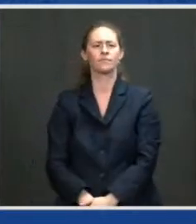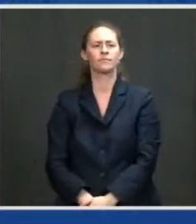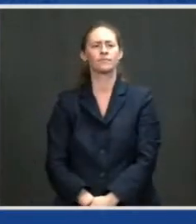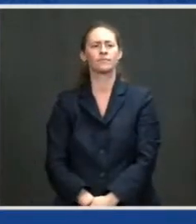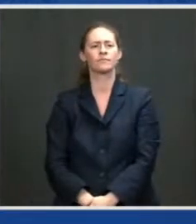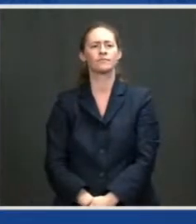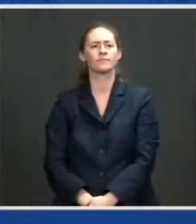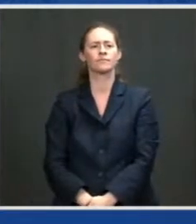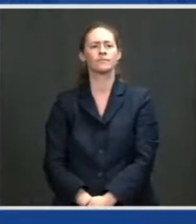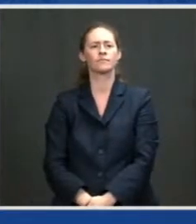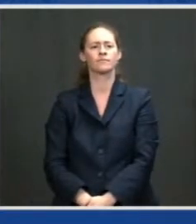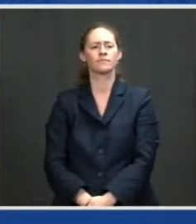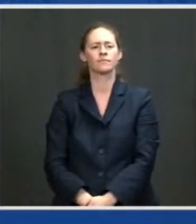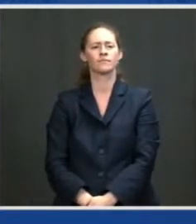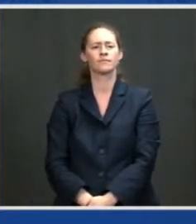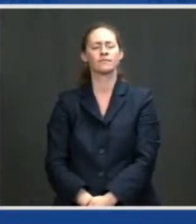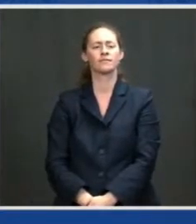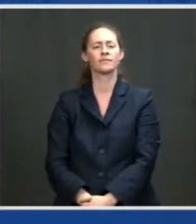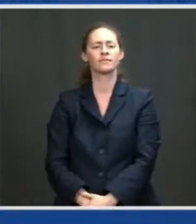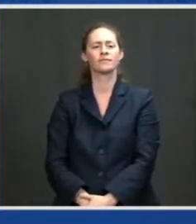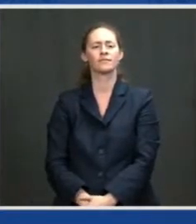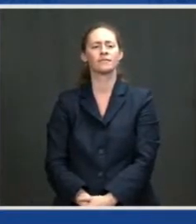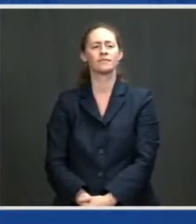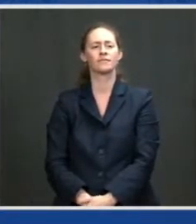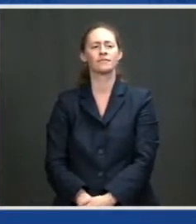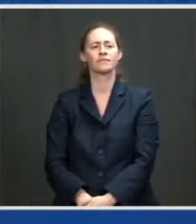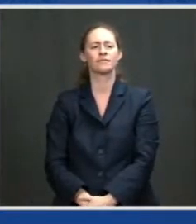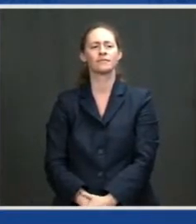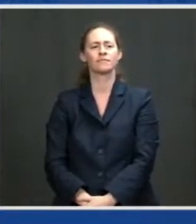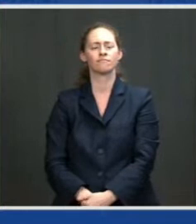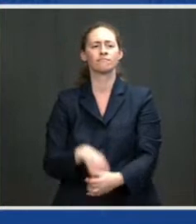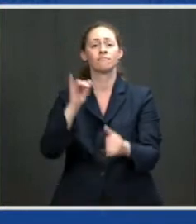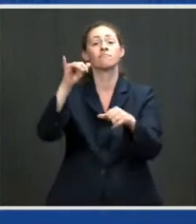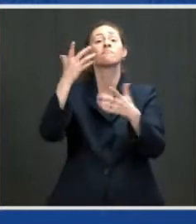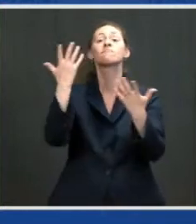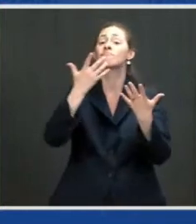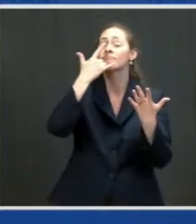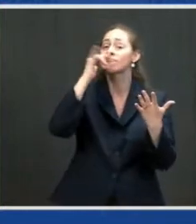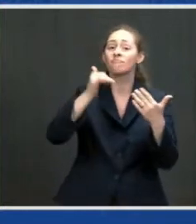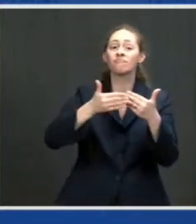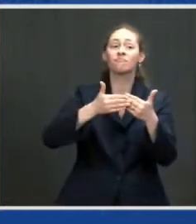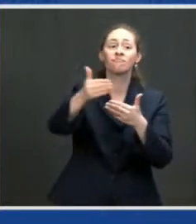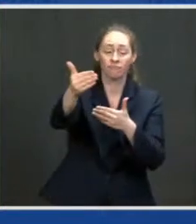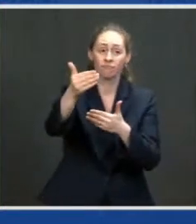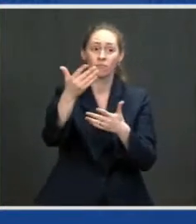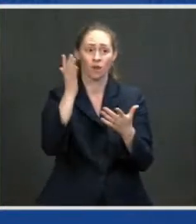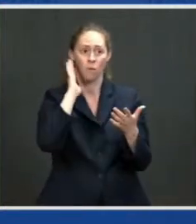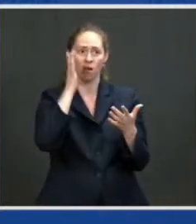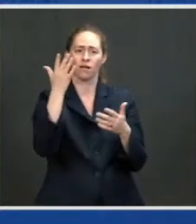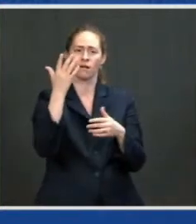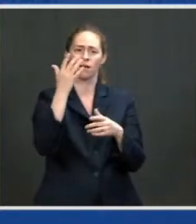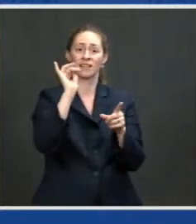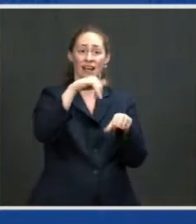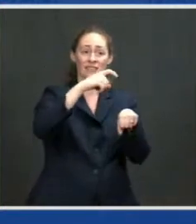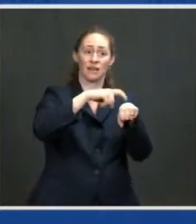free, without any limitation, free education. 12 years. Now imagine if,